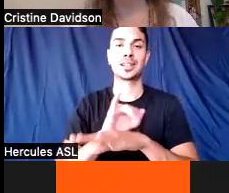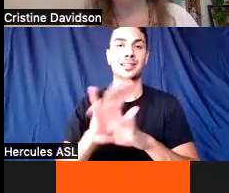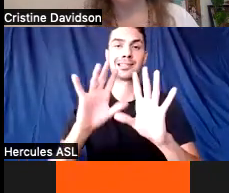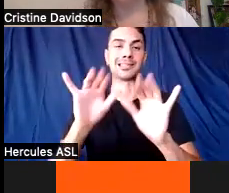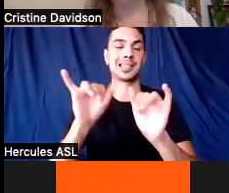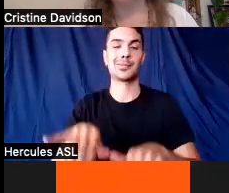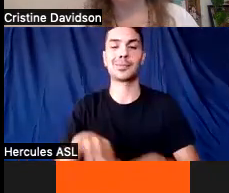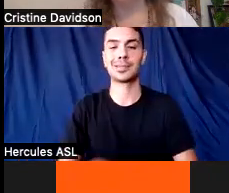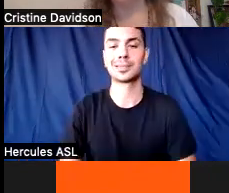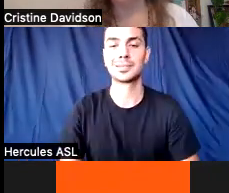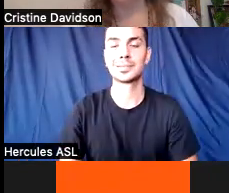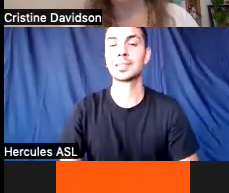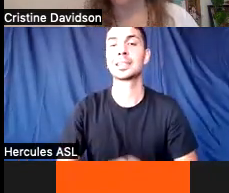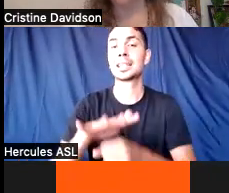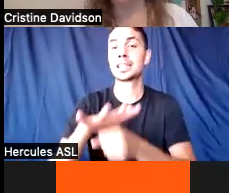people. Yeah.